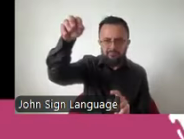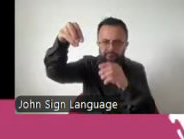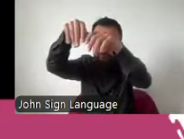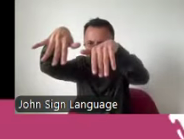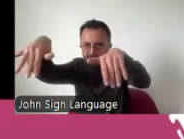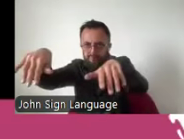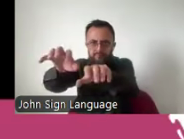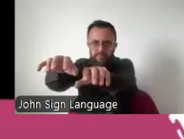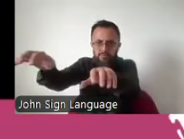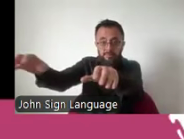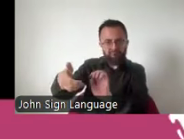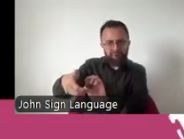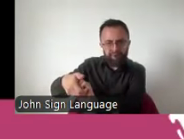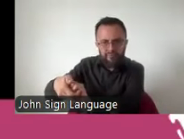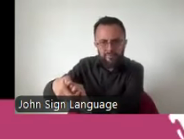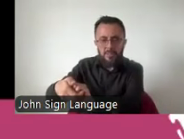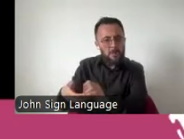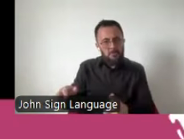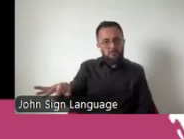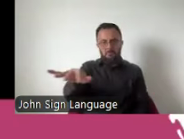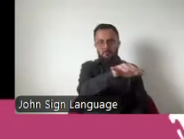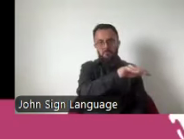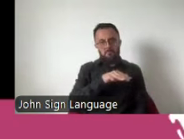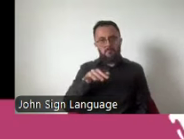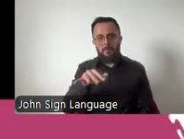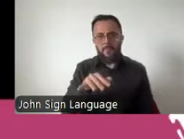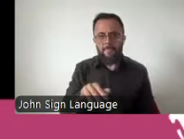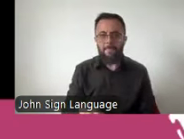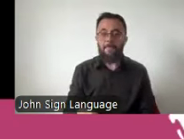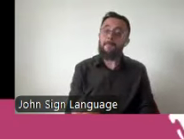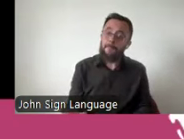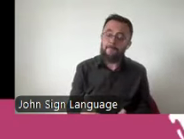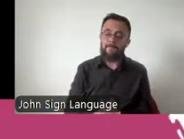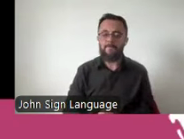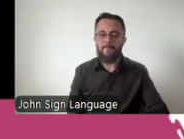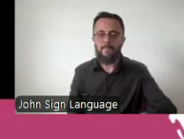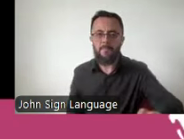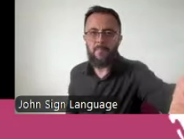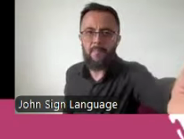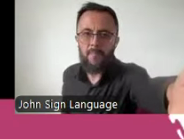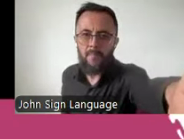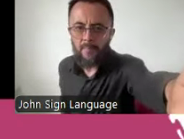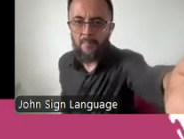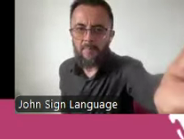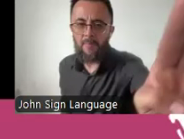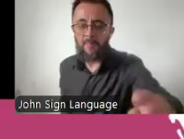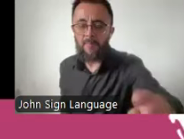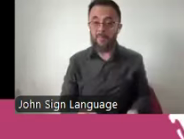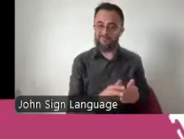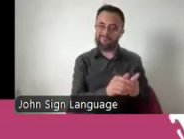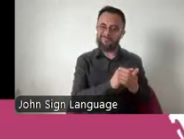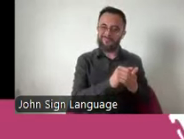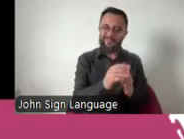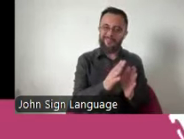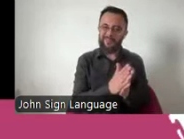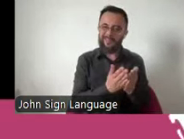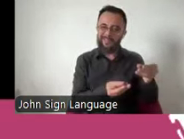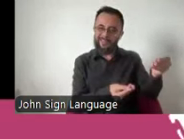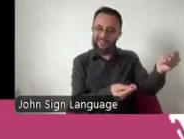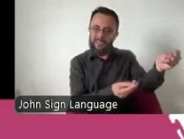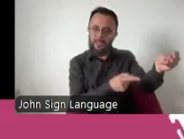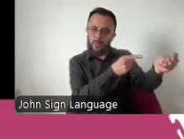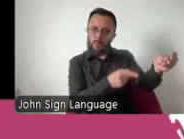So one very key feature of this guide for action is this collaborative process. So